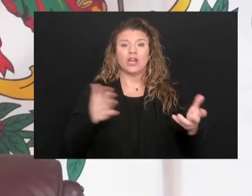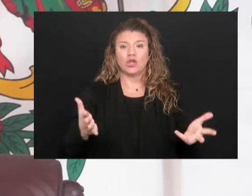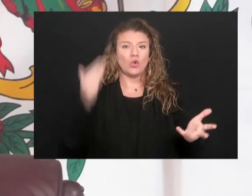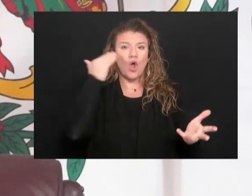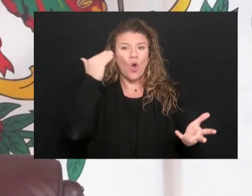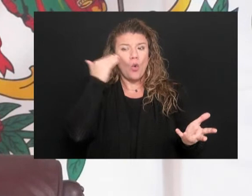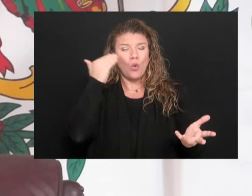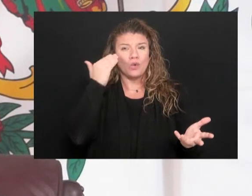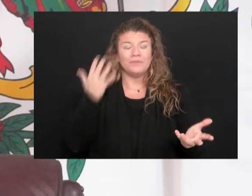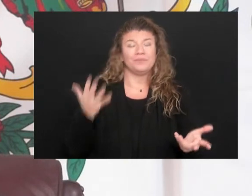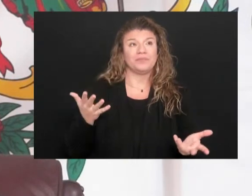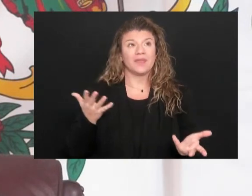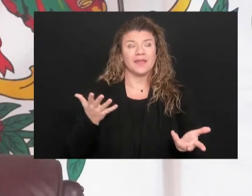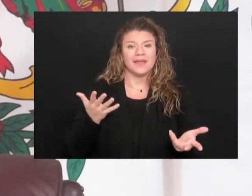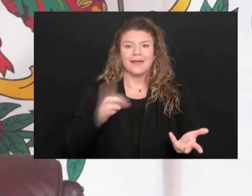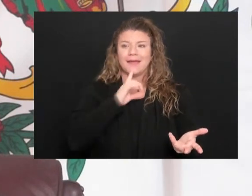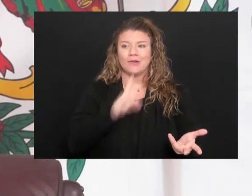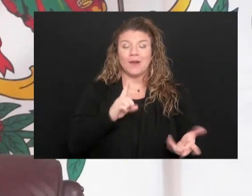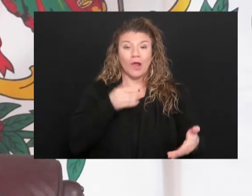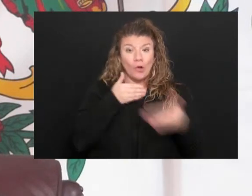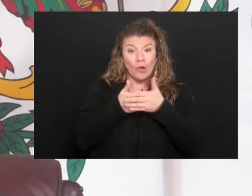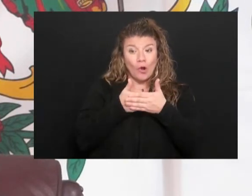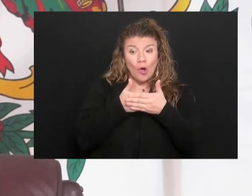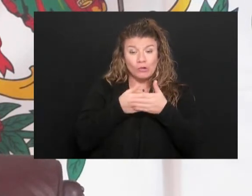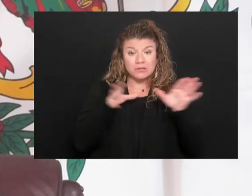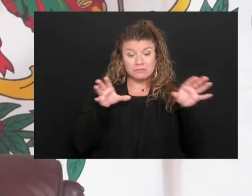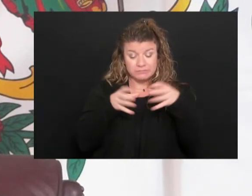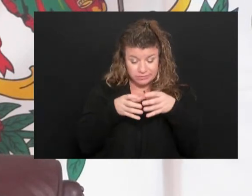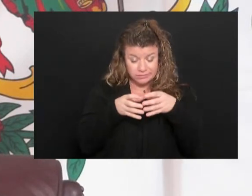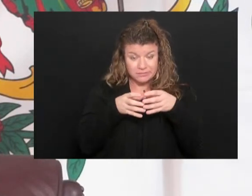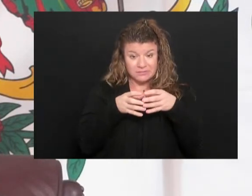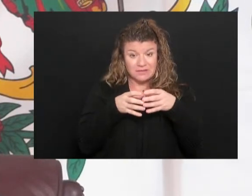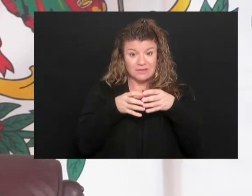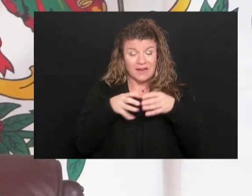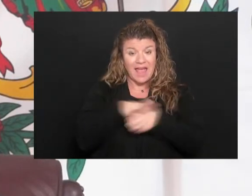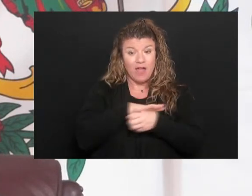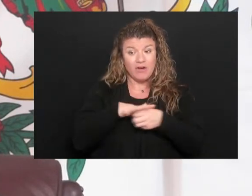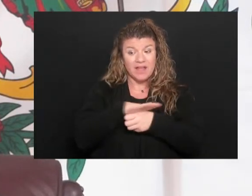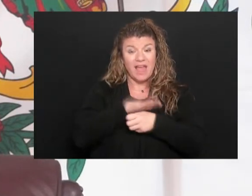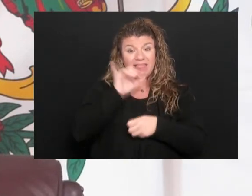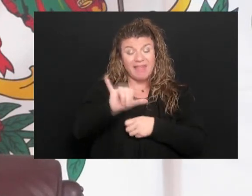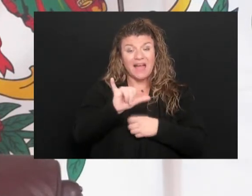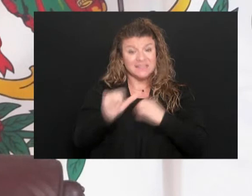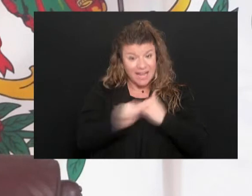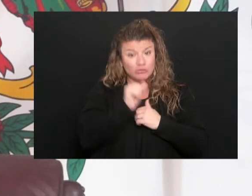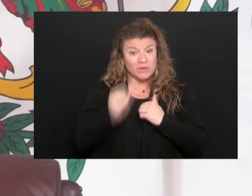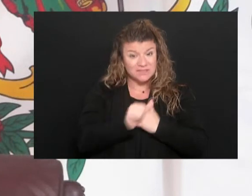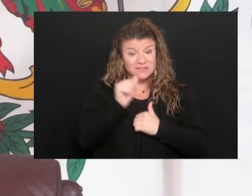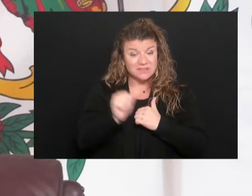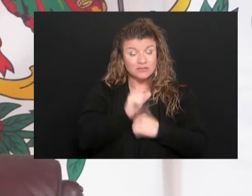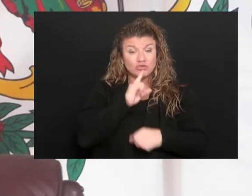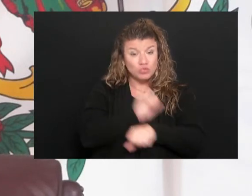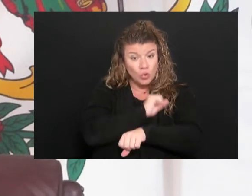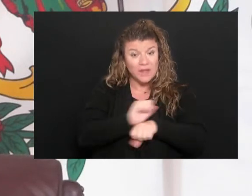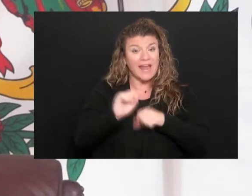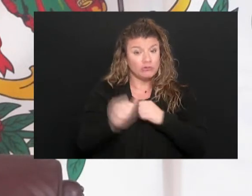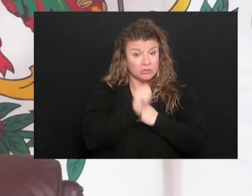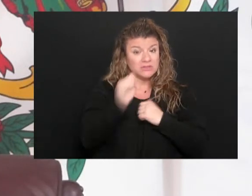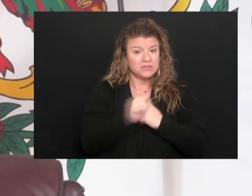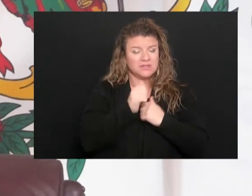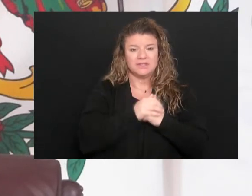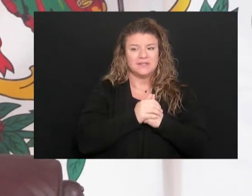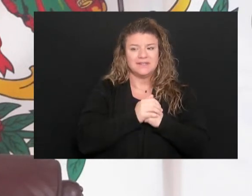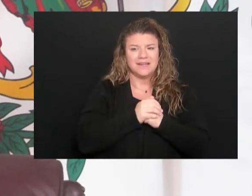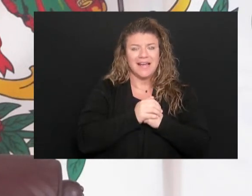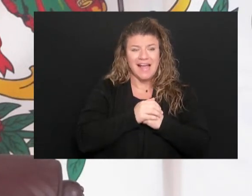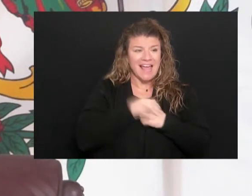in a relatively closed-in atmosphere, it's dangerous. It really, truly is. We're not out of the